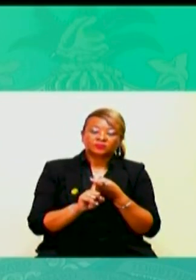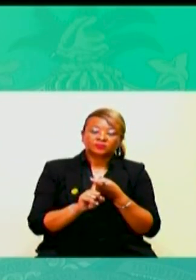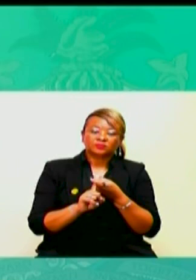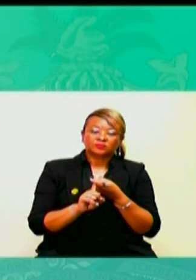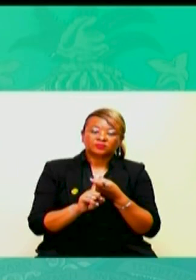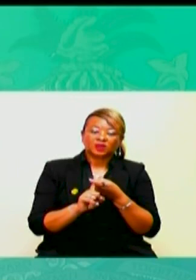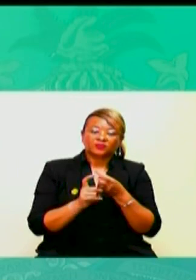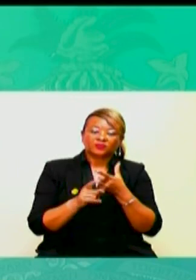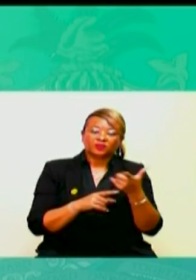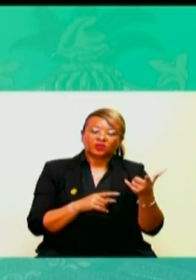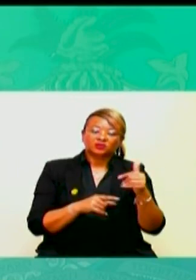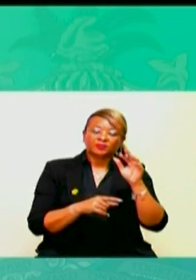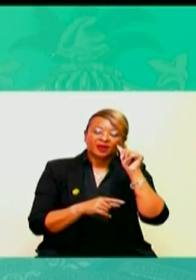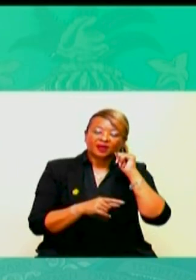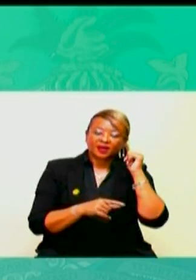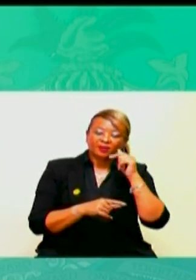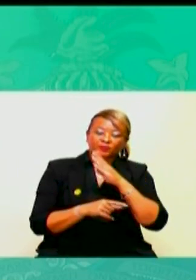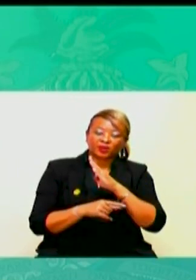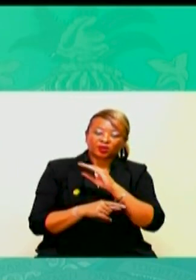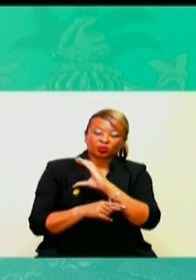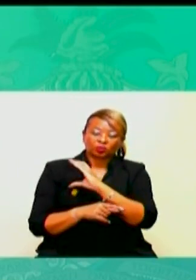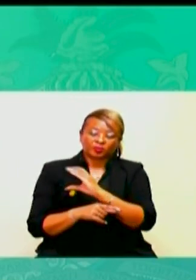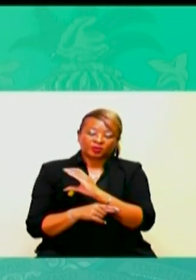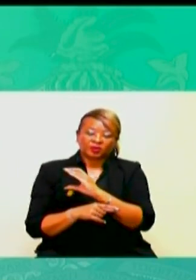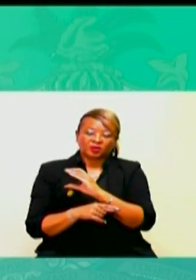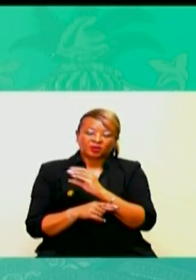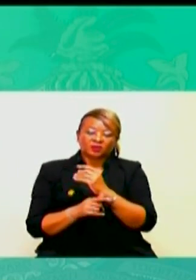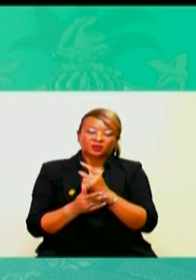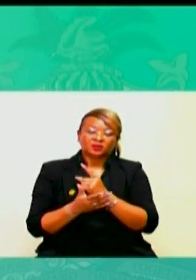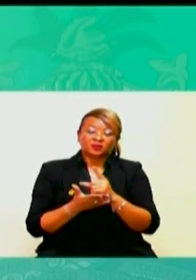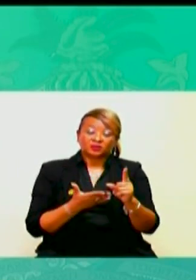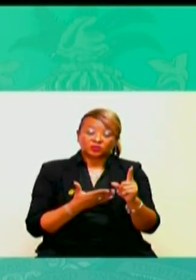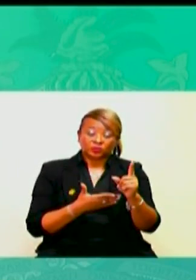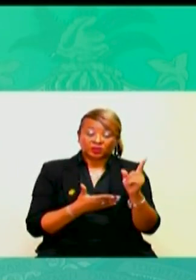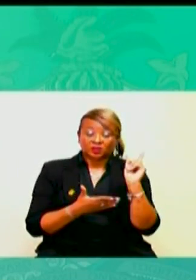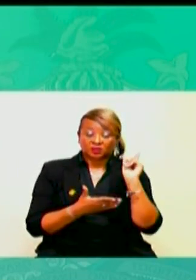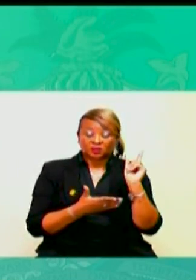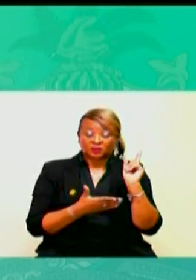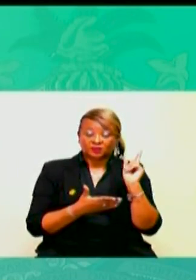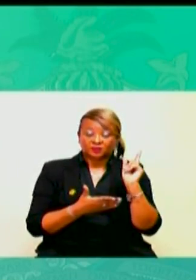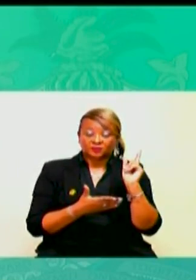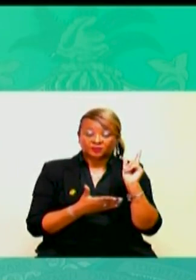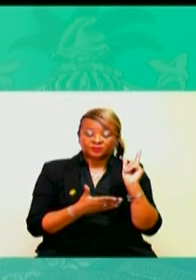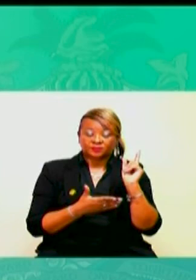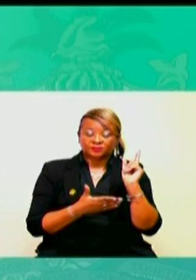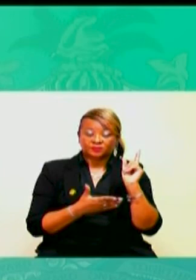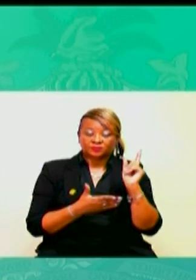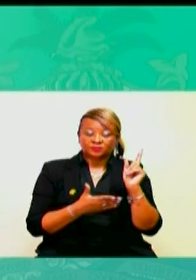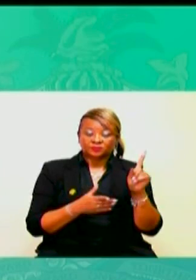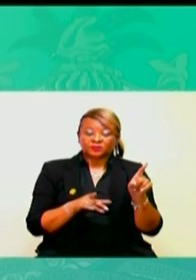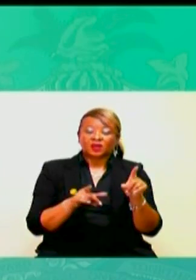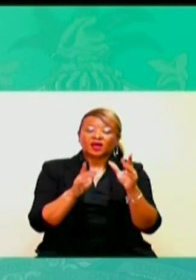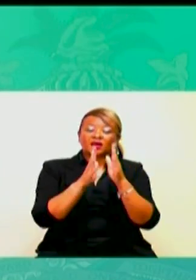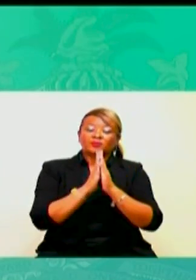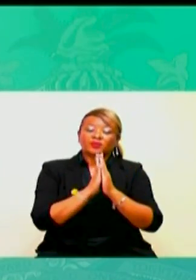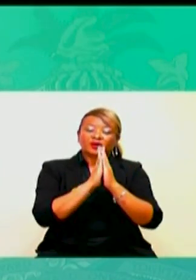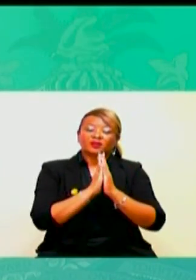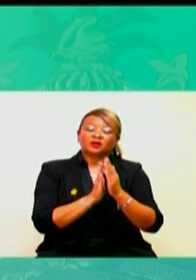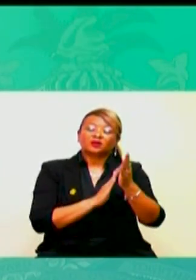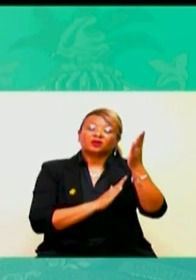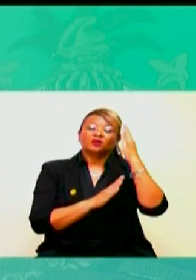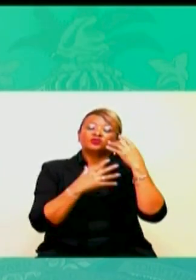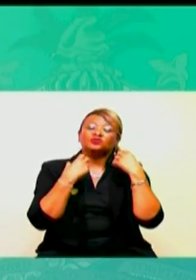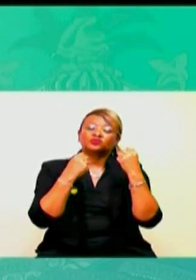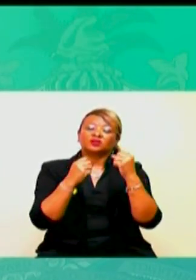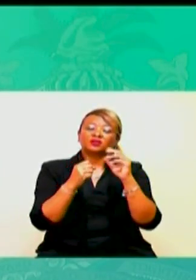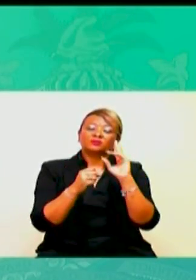I would have lost my aunt, Brenda Cooper, this past week as well. I pray that God will strengthen